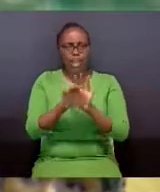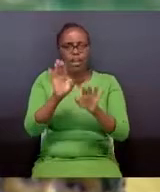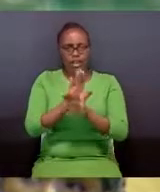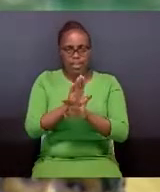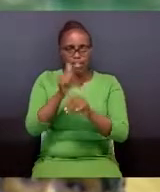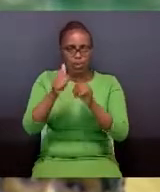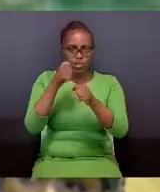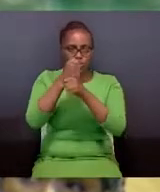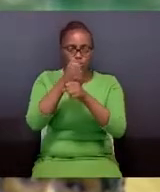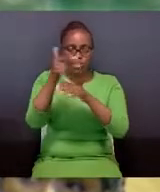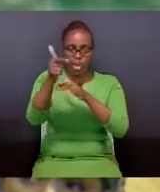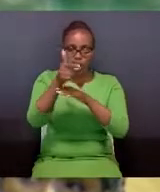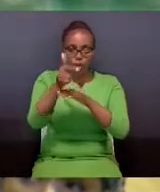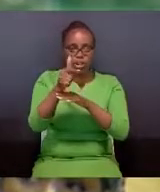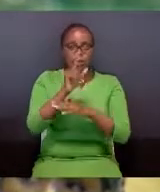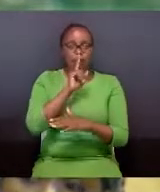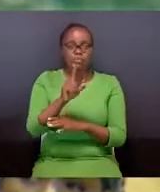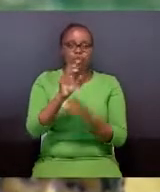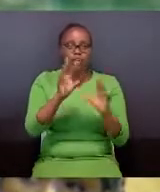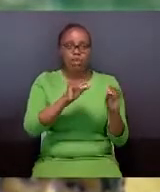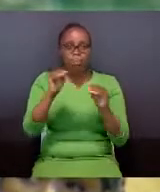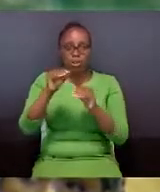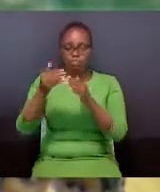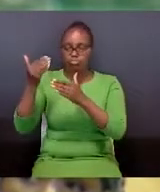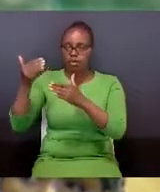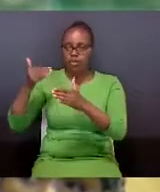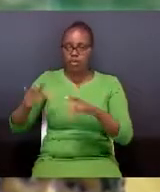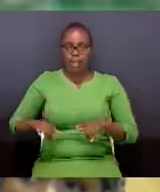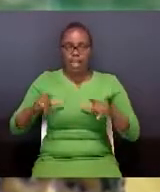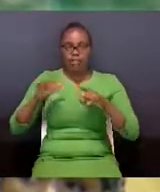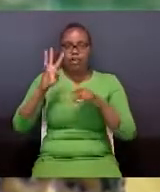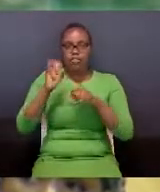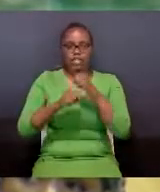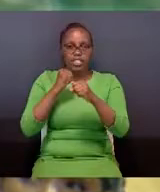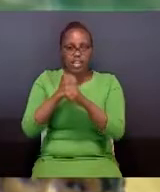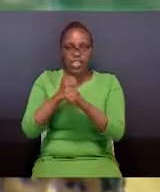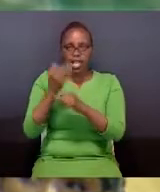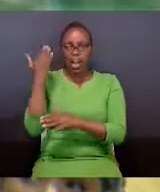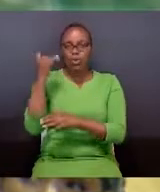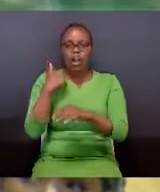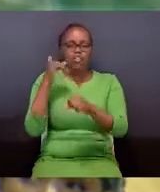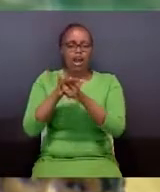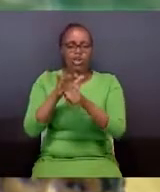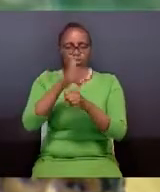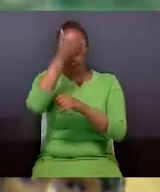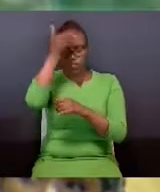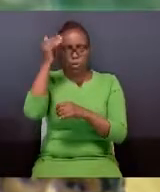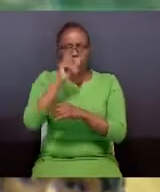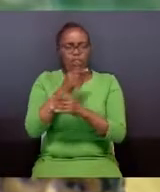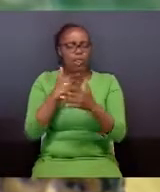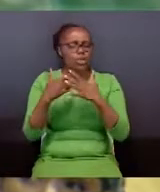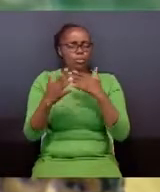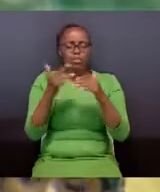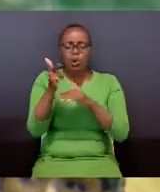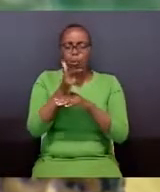do is recorded. I'm sure if we went back to your life 30, 40 years ago, there's so much that's just lost and gone because there was no one with a